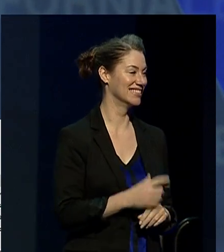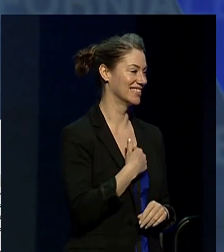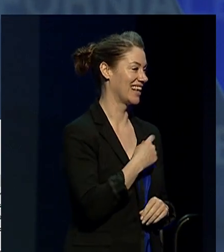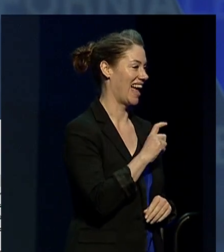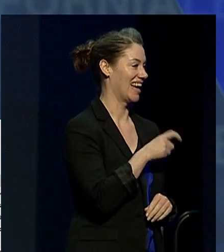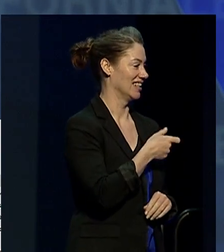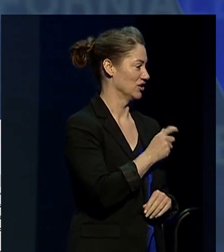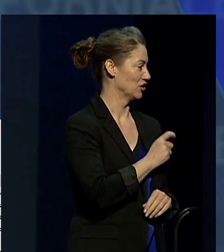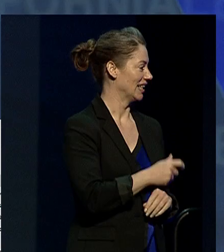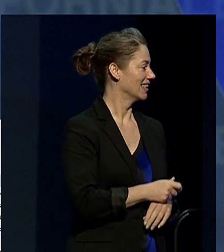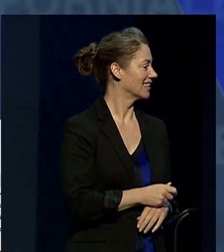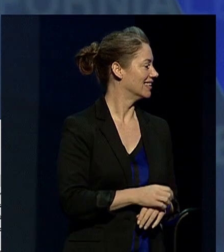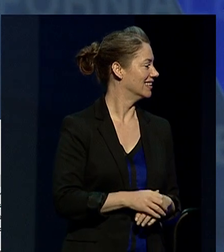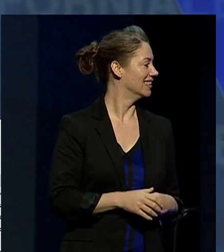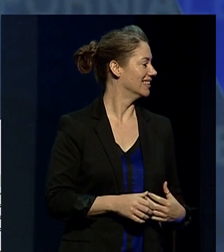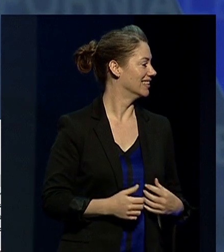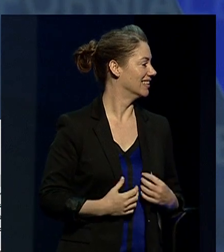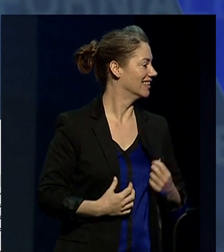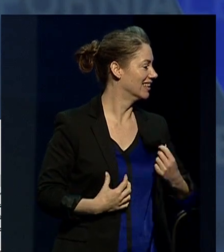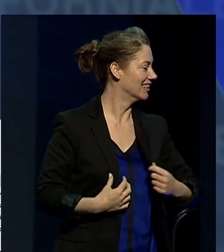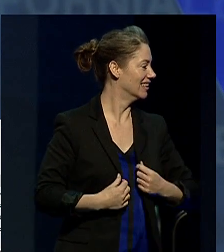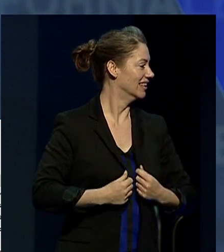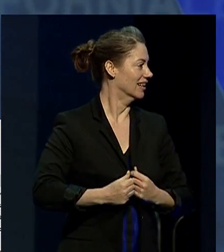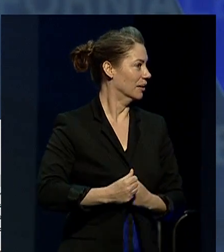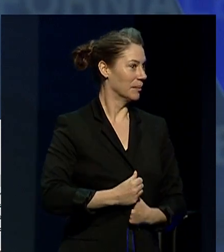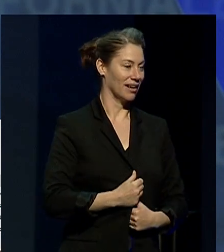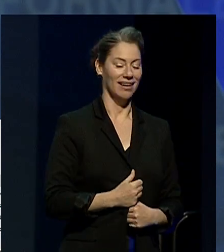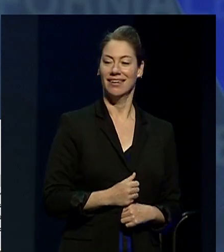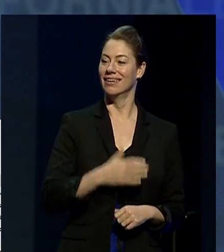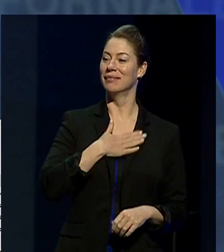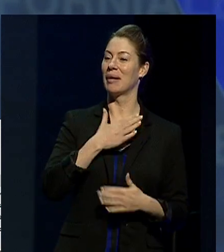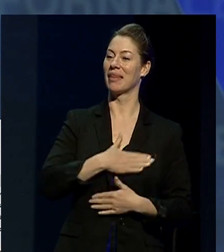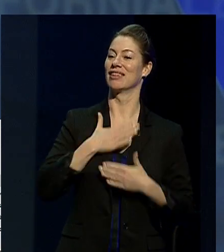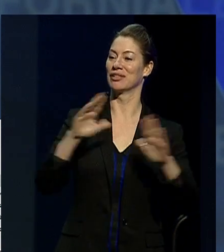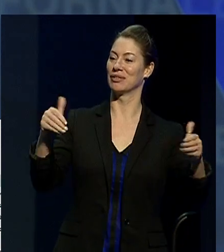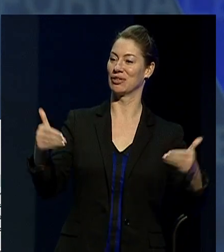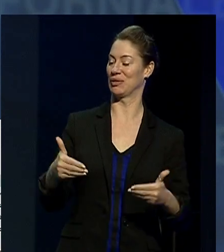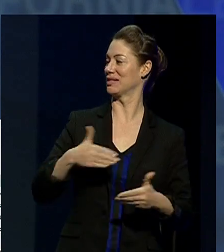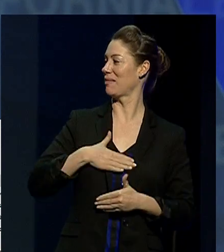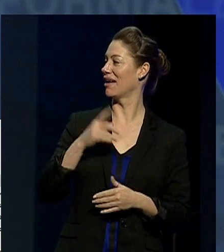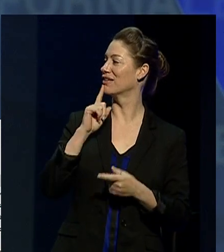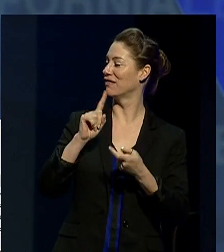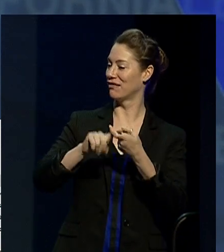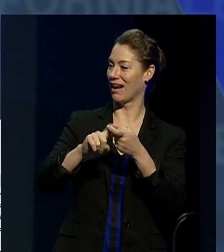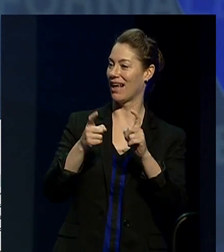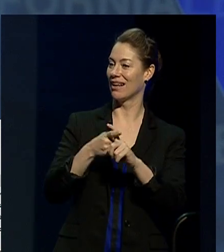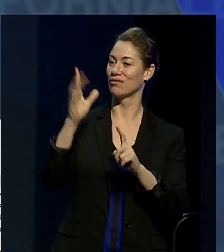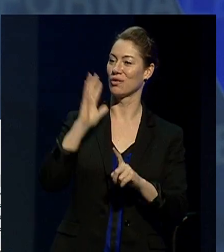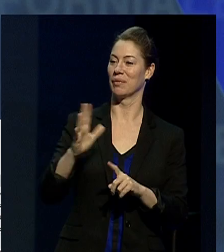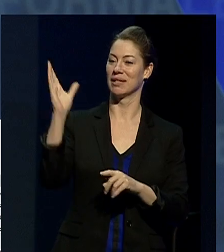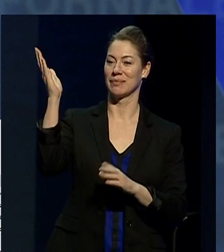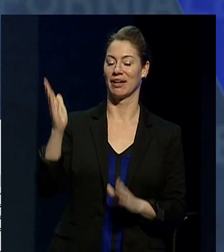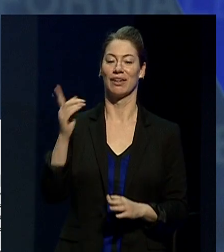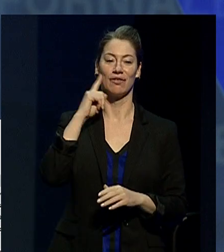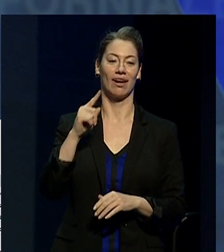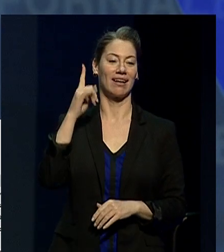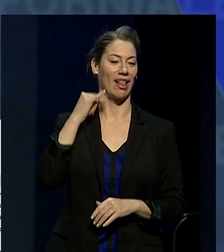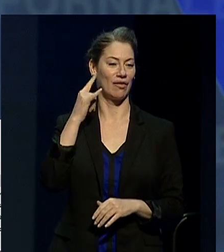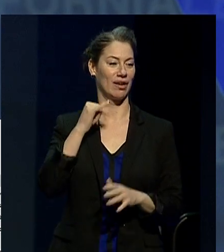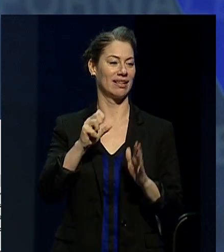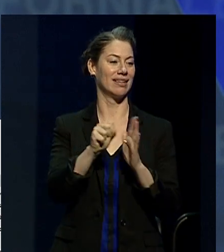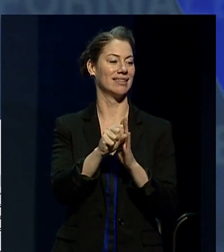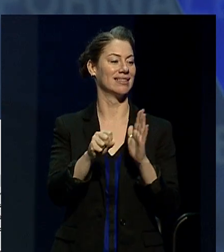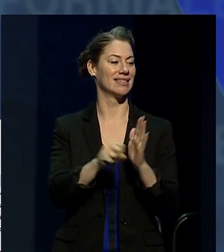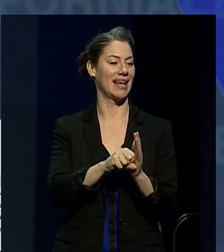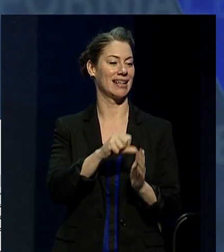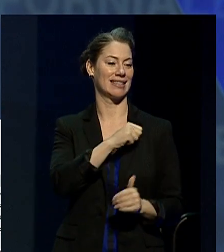It's a pleasure to introduce my good friend, former Speaker of the California State Assembly, former Mayor